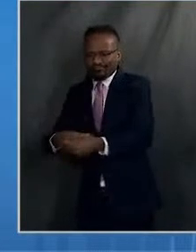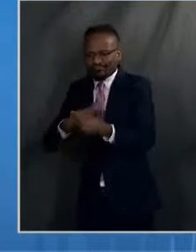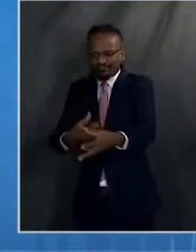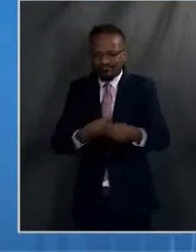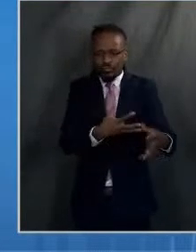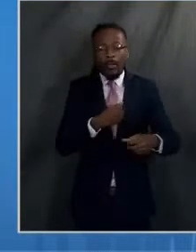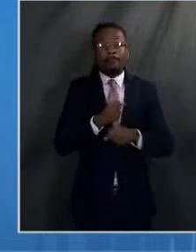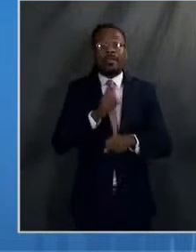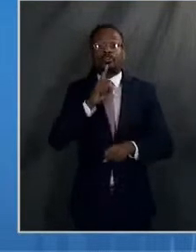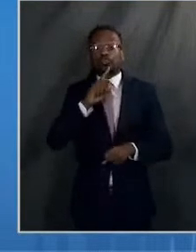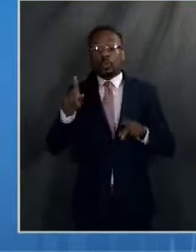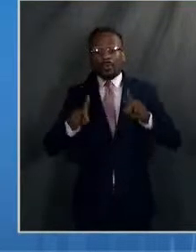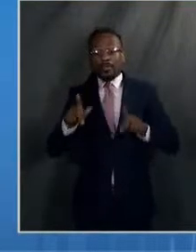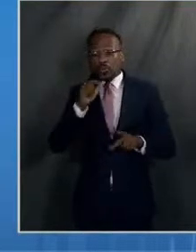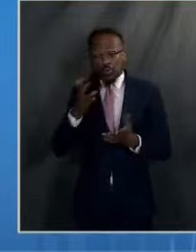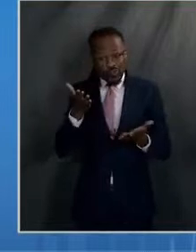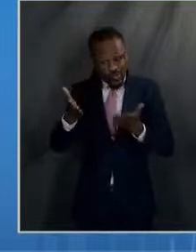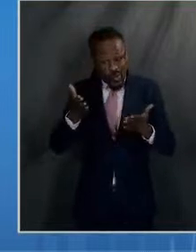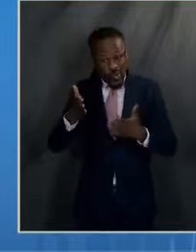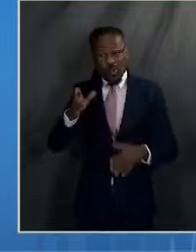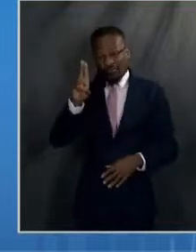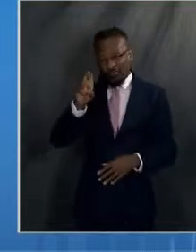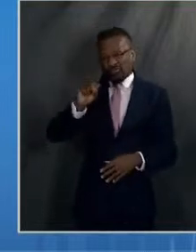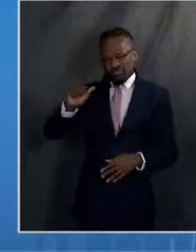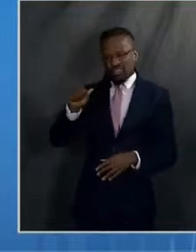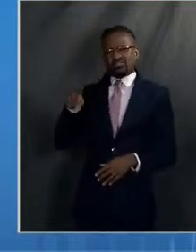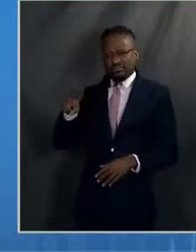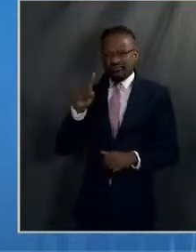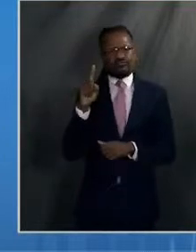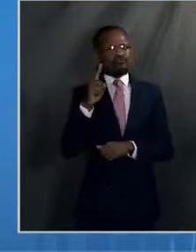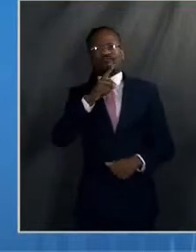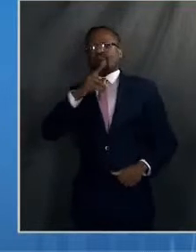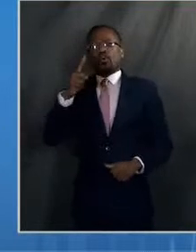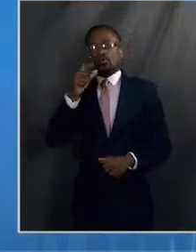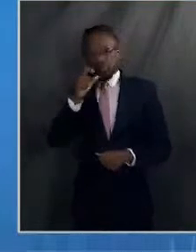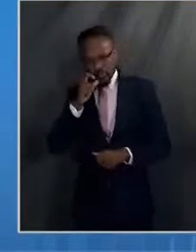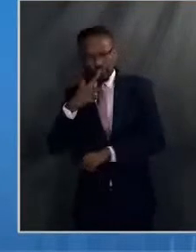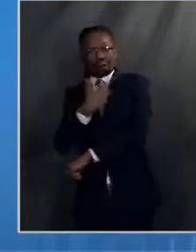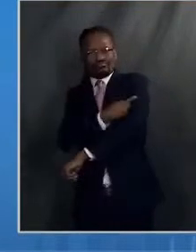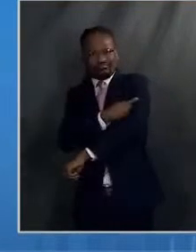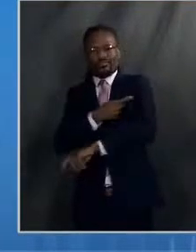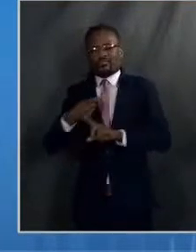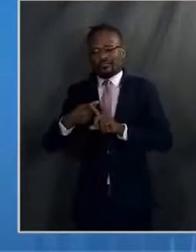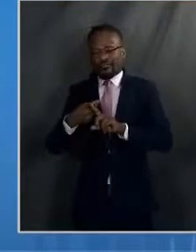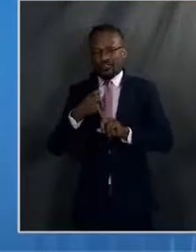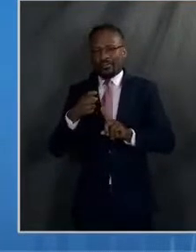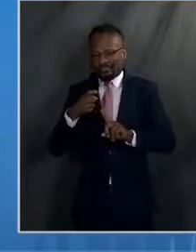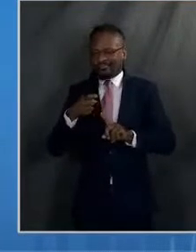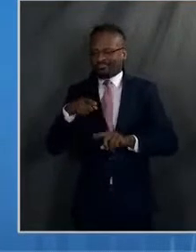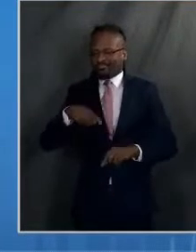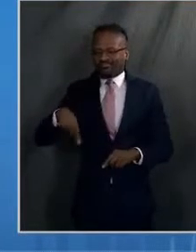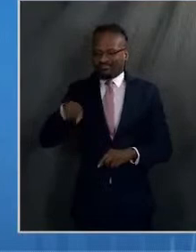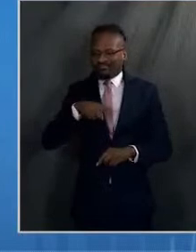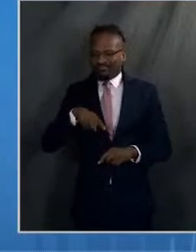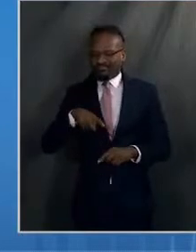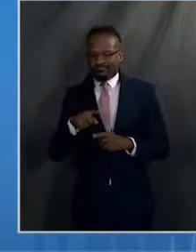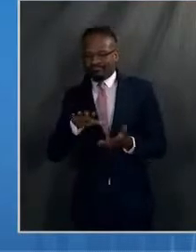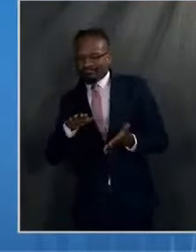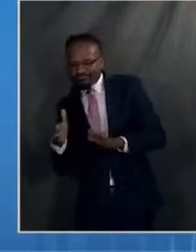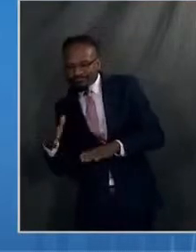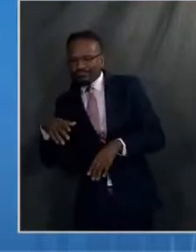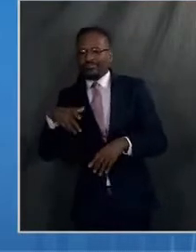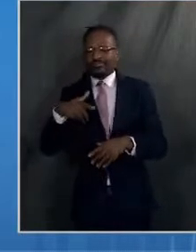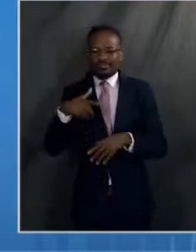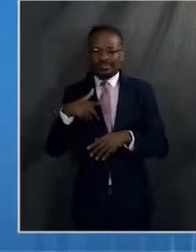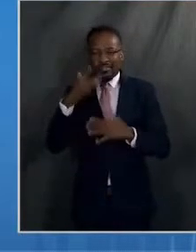first protected from this deadly virus. We are encouraged by this progress to increase supply, but we will continue